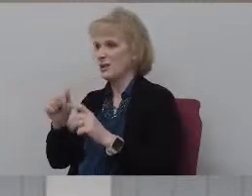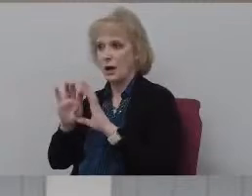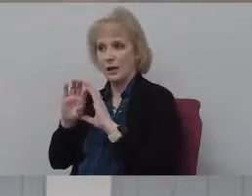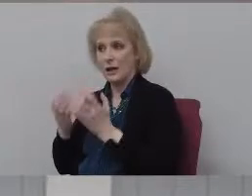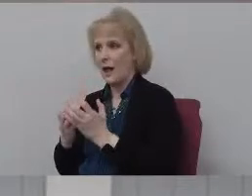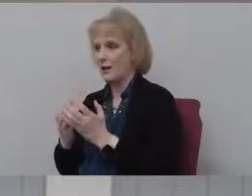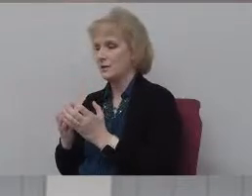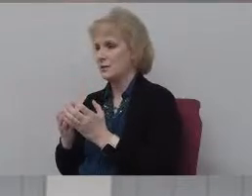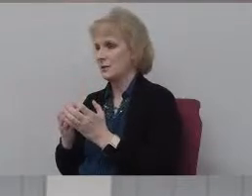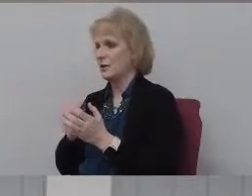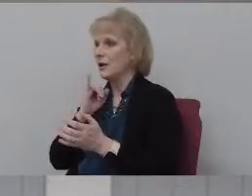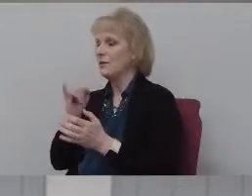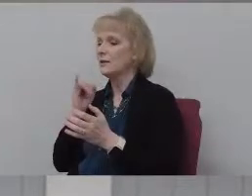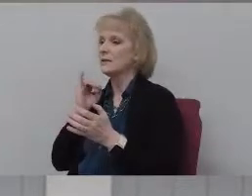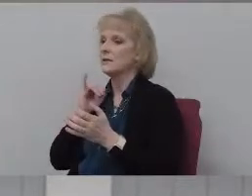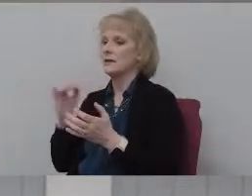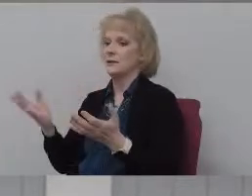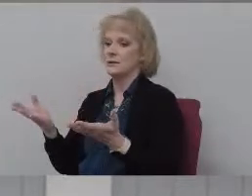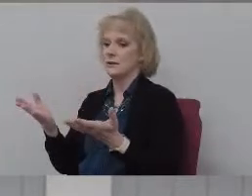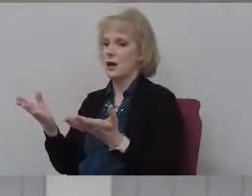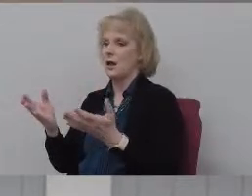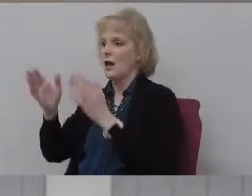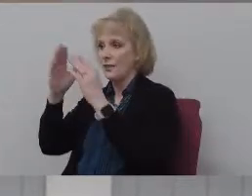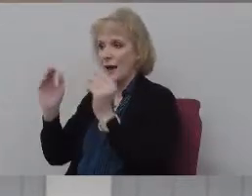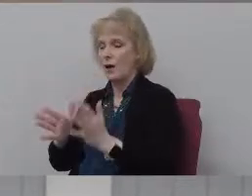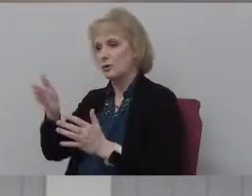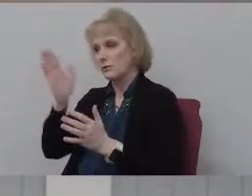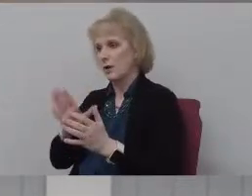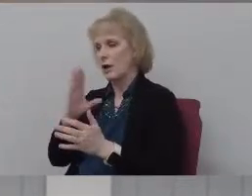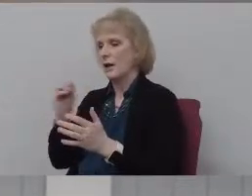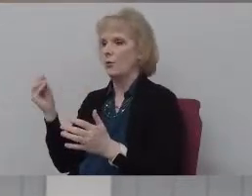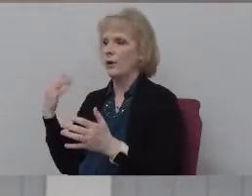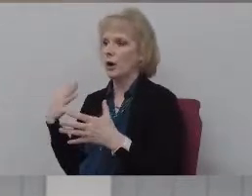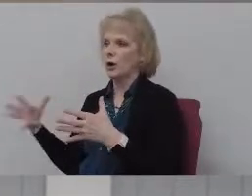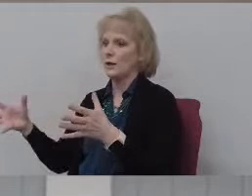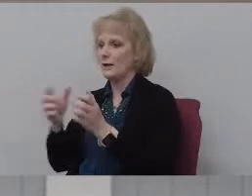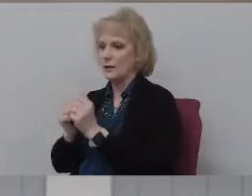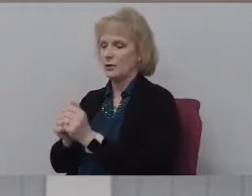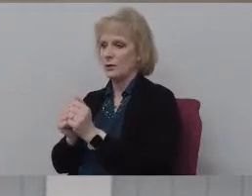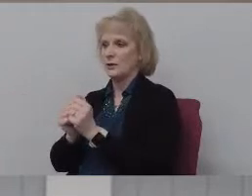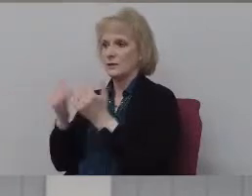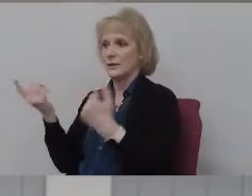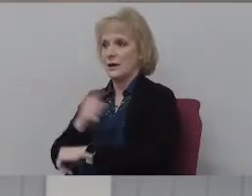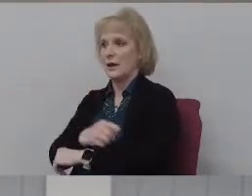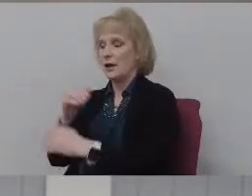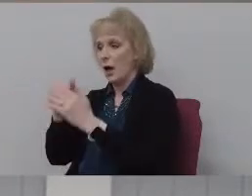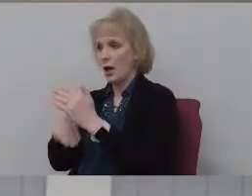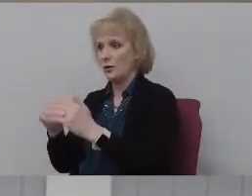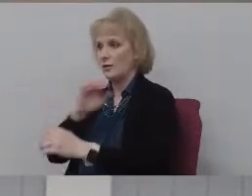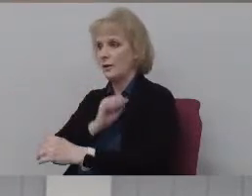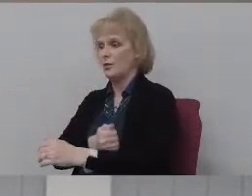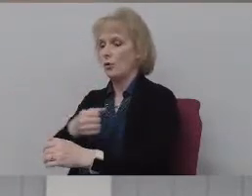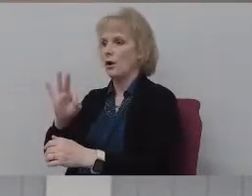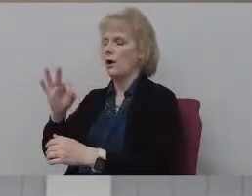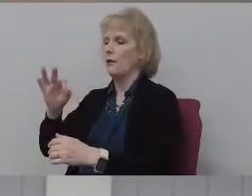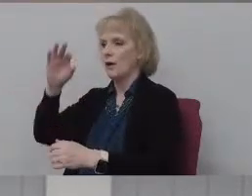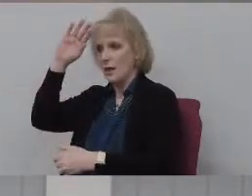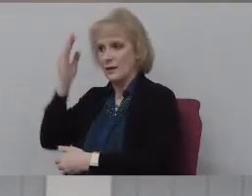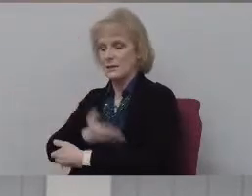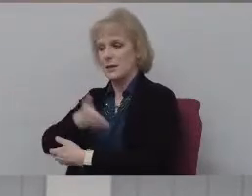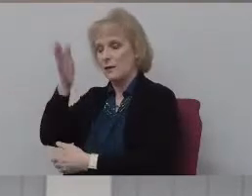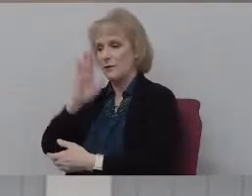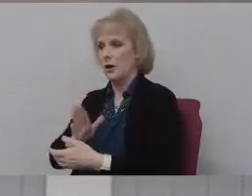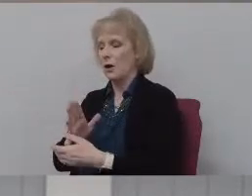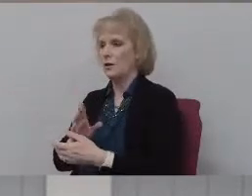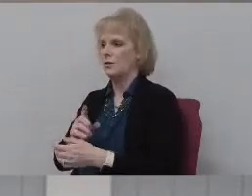This is the house of God, and we are assembled here today under the authority of the Son of God.